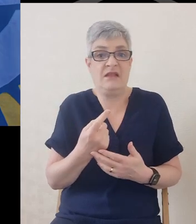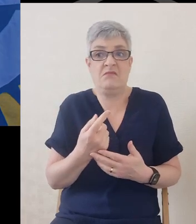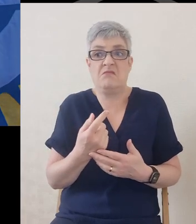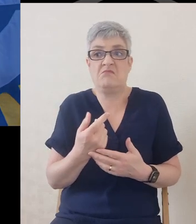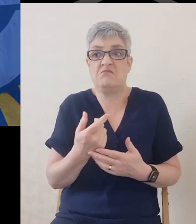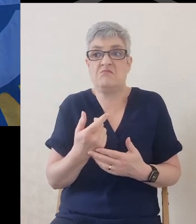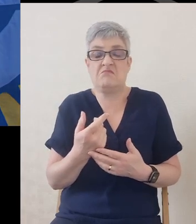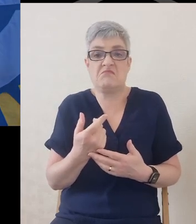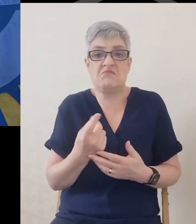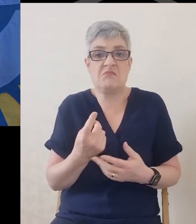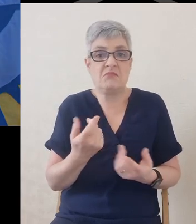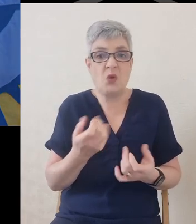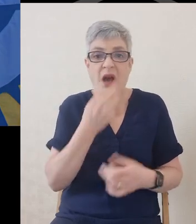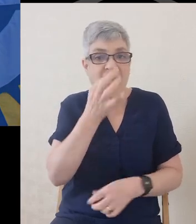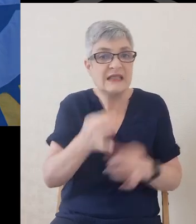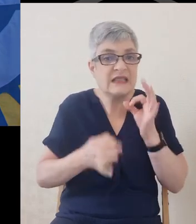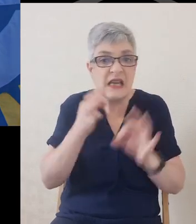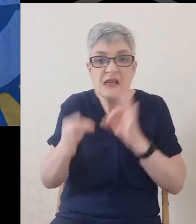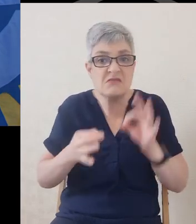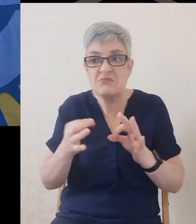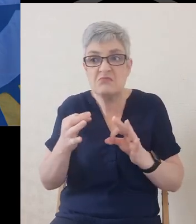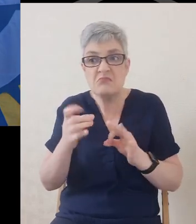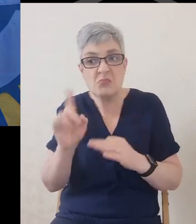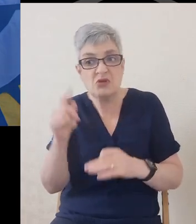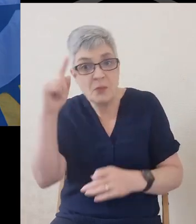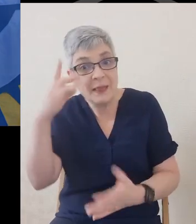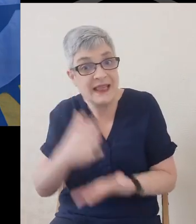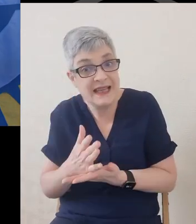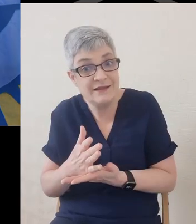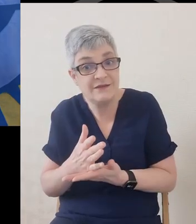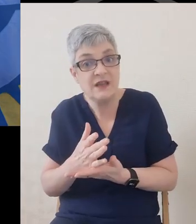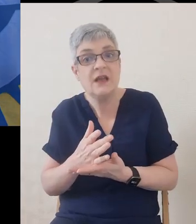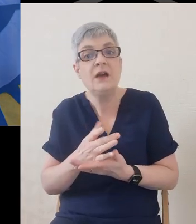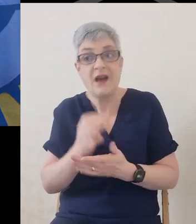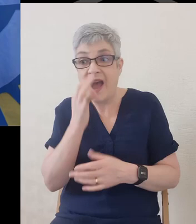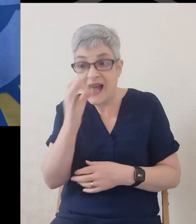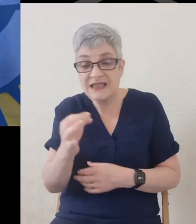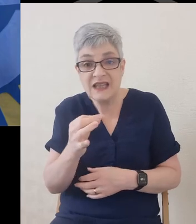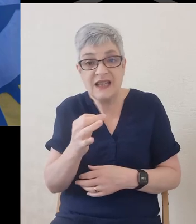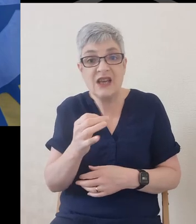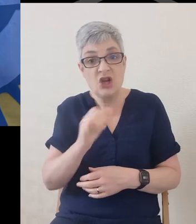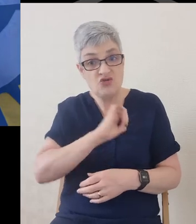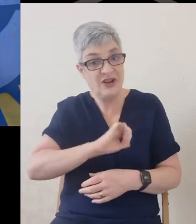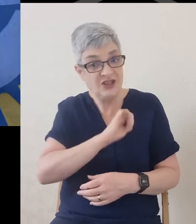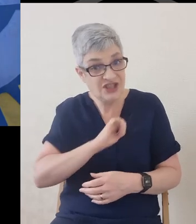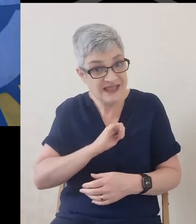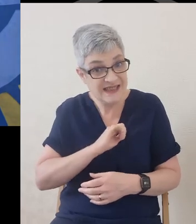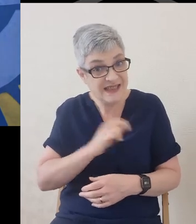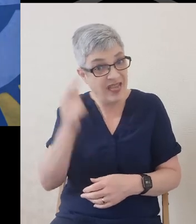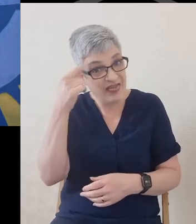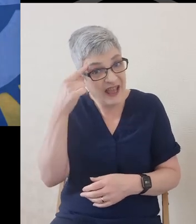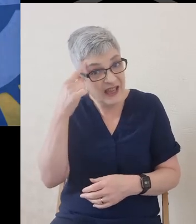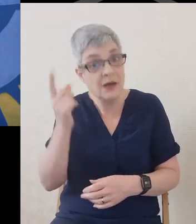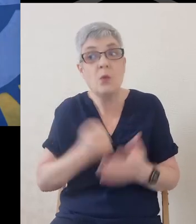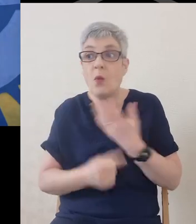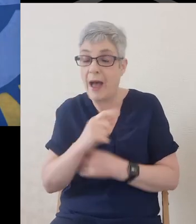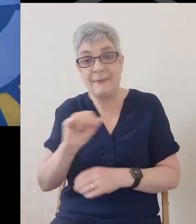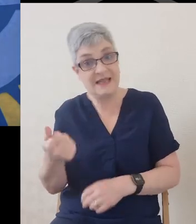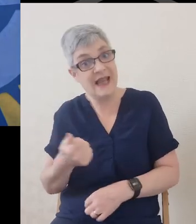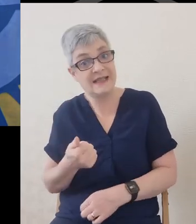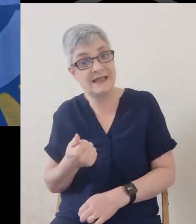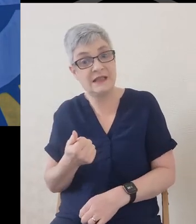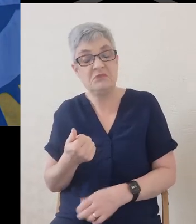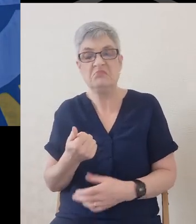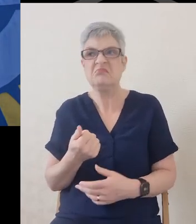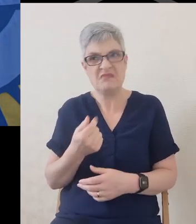folks, or wouldn't be saying to folks, what do you believe? We'd be saying, what do Christians think happened next? And I